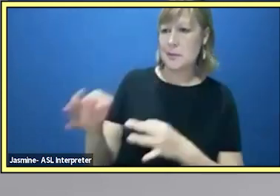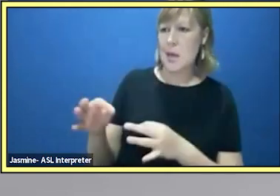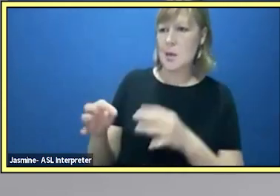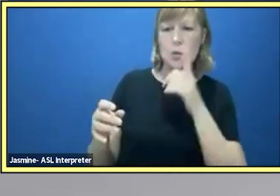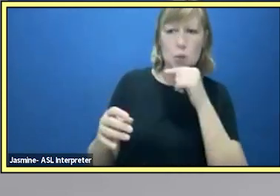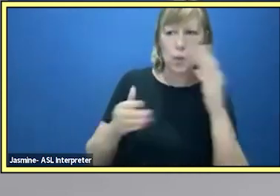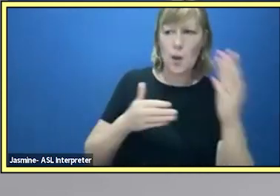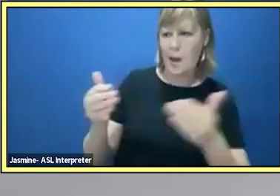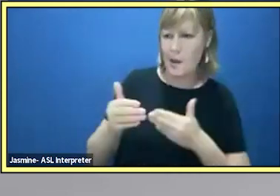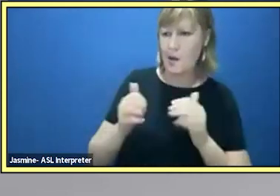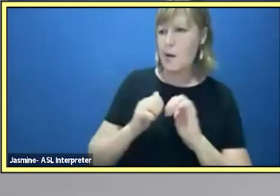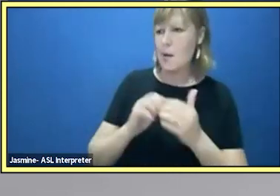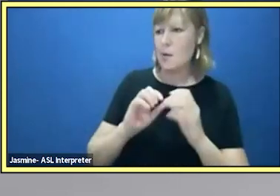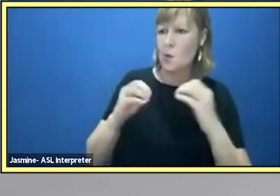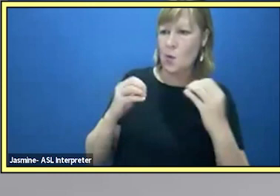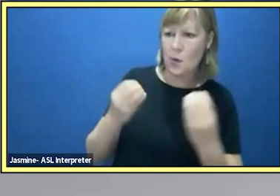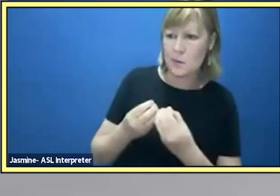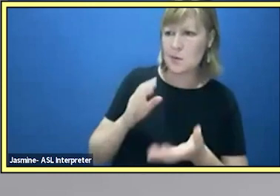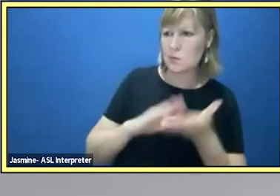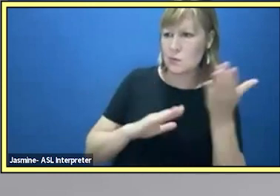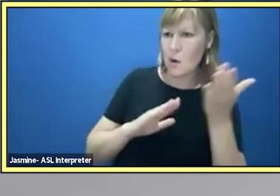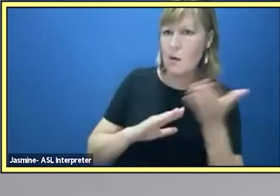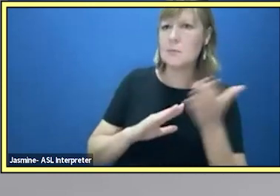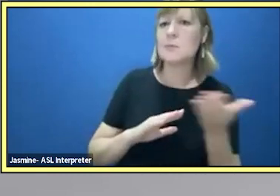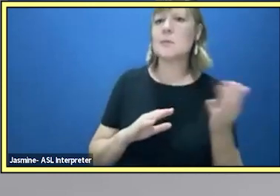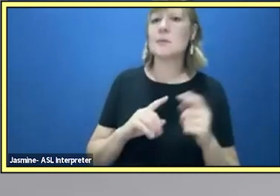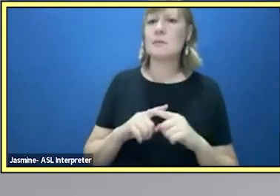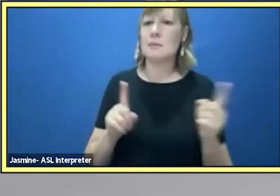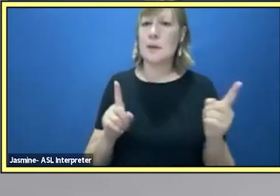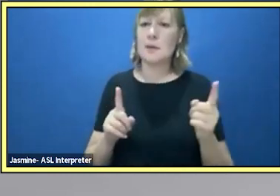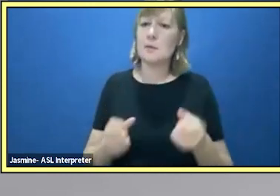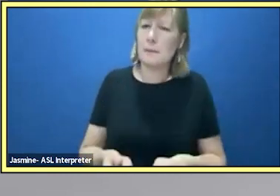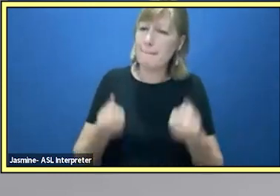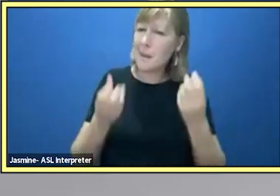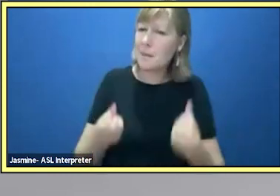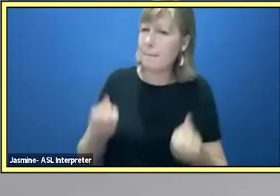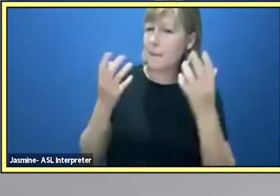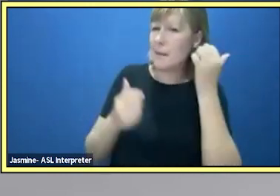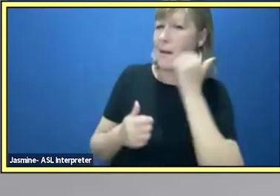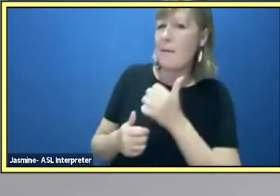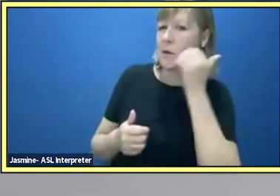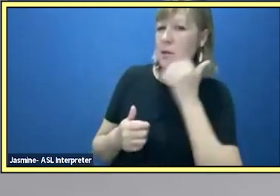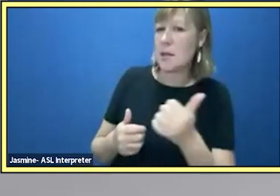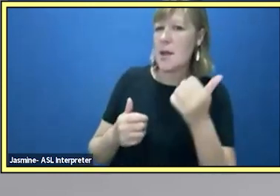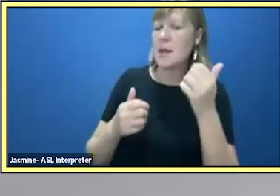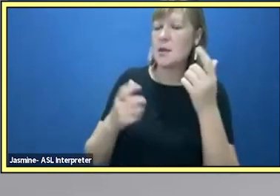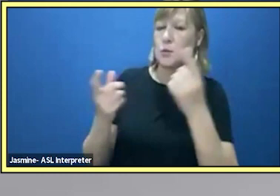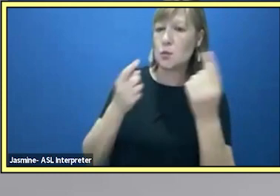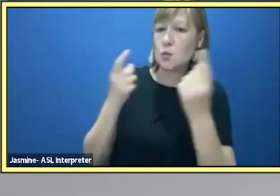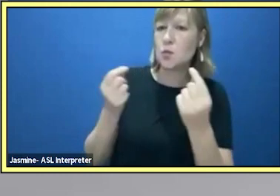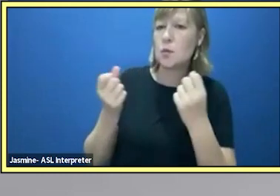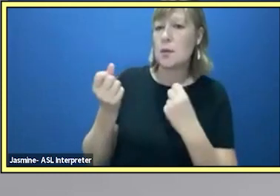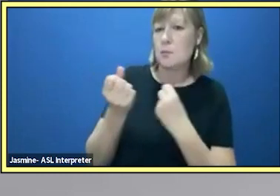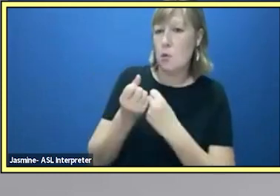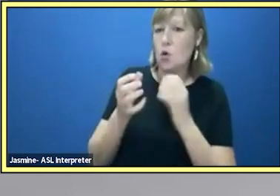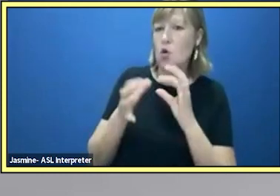lot of other things, daily things that support coordinators do in their jobs other than just